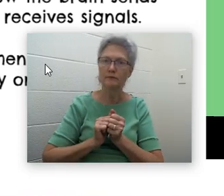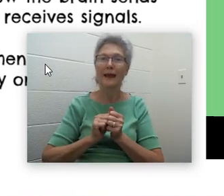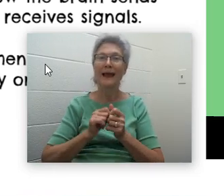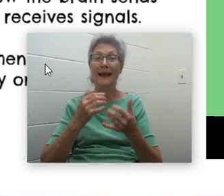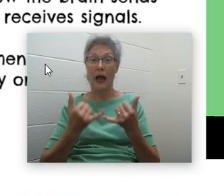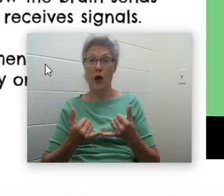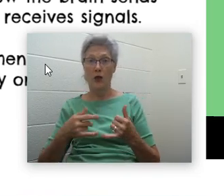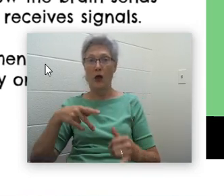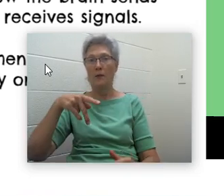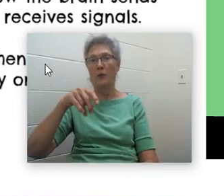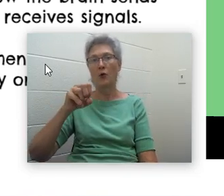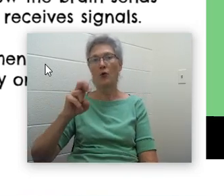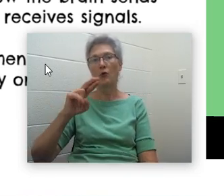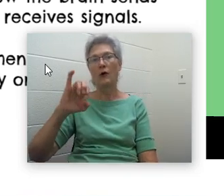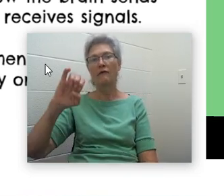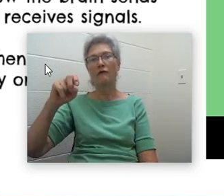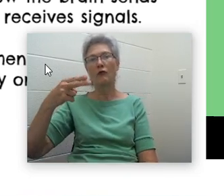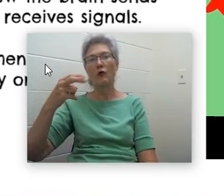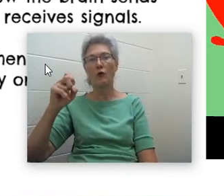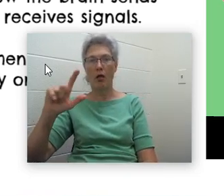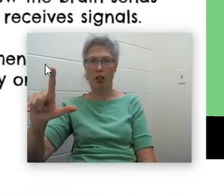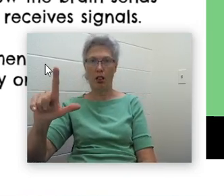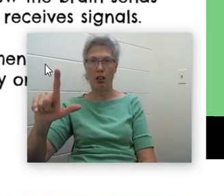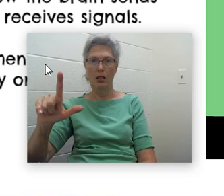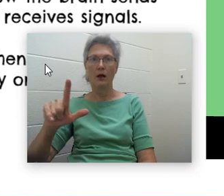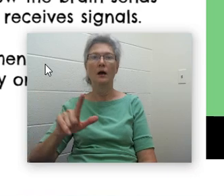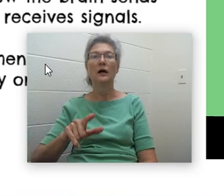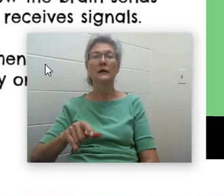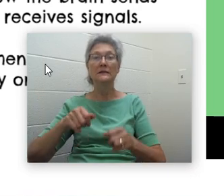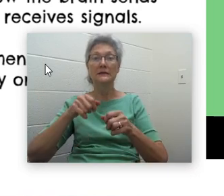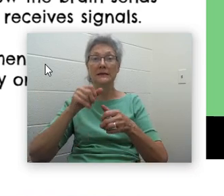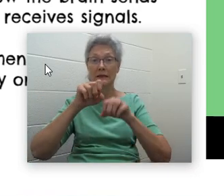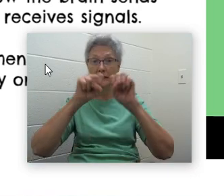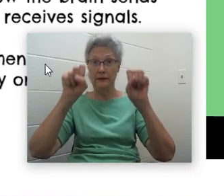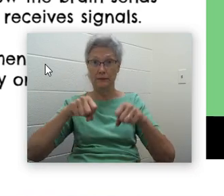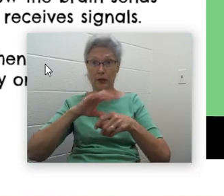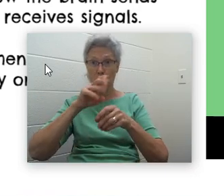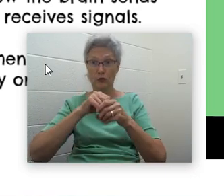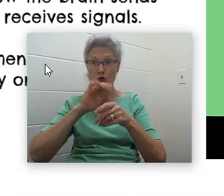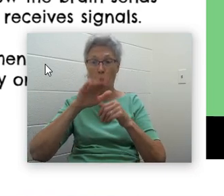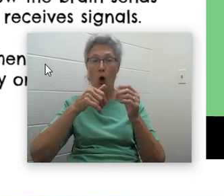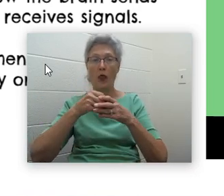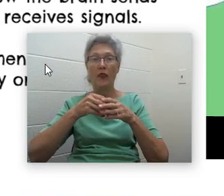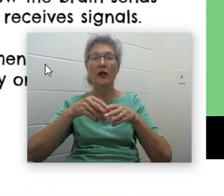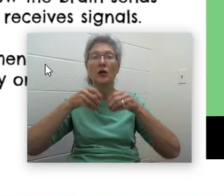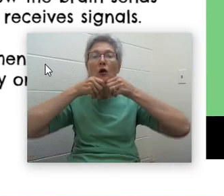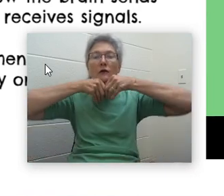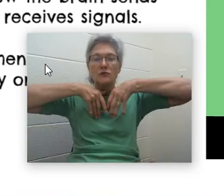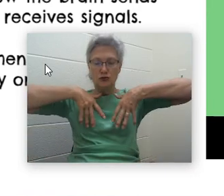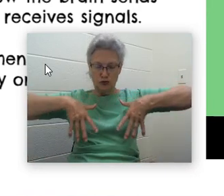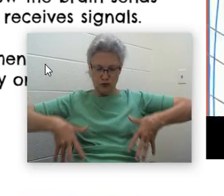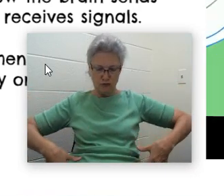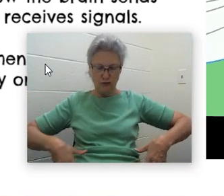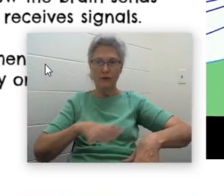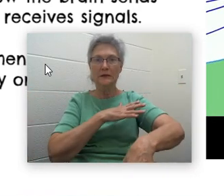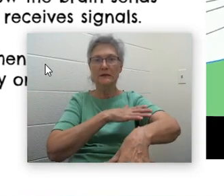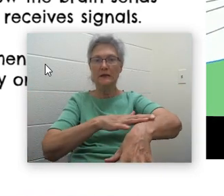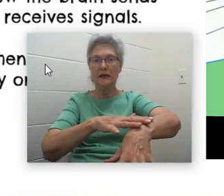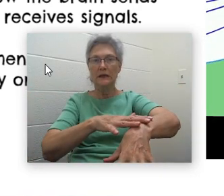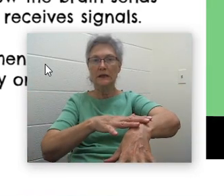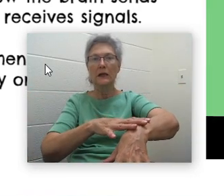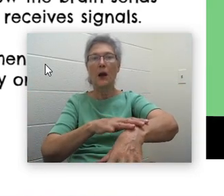the peripheral nervous system. It includes all the nerves that go from the skin, muscle,